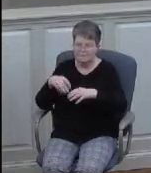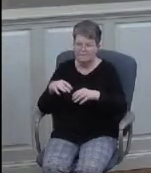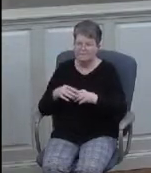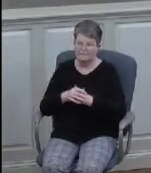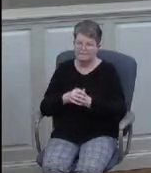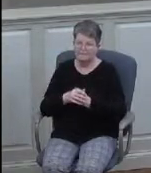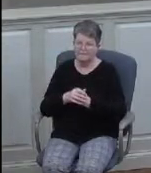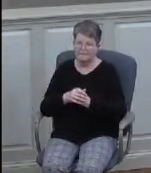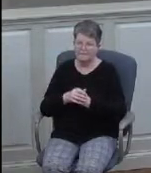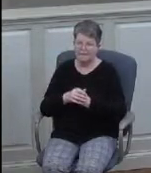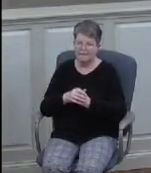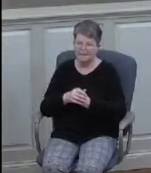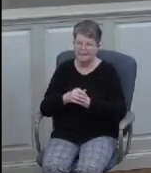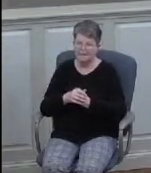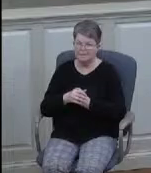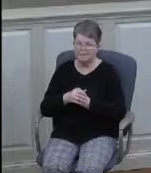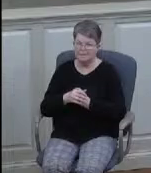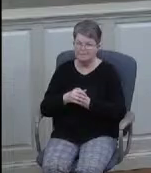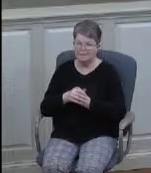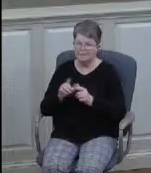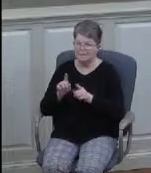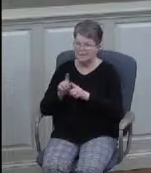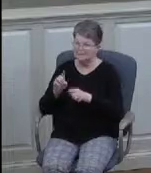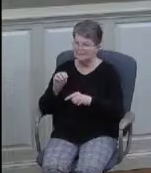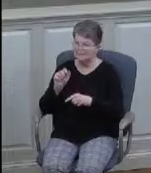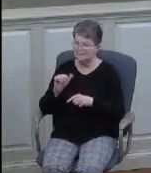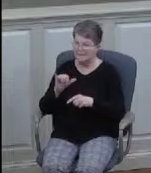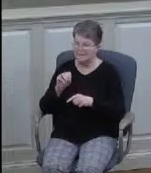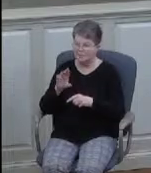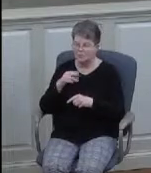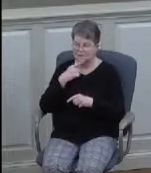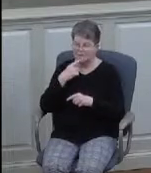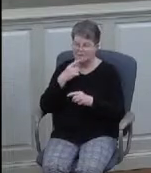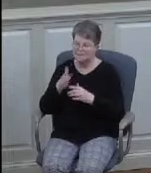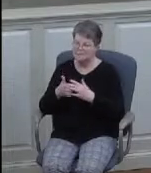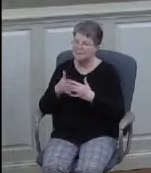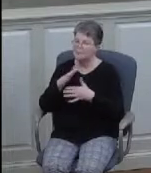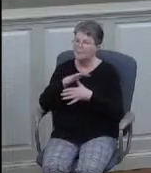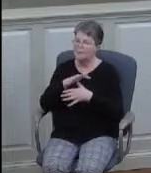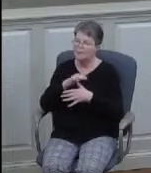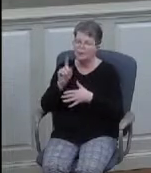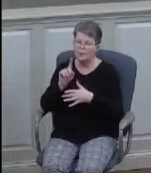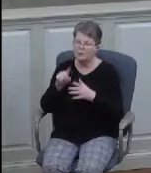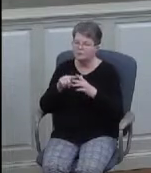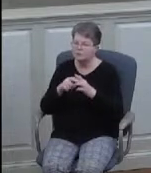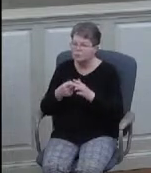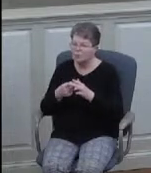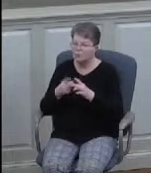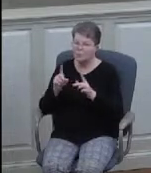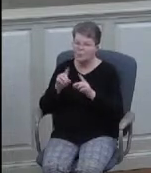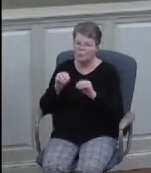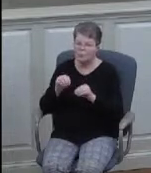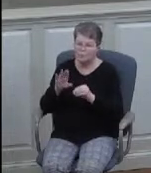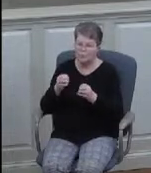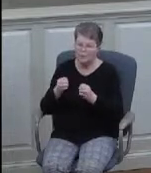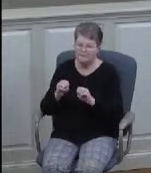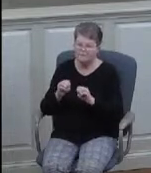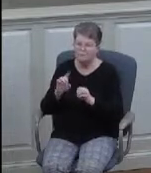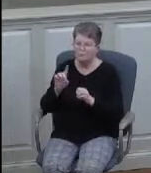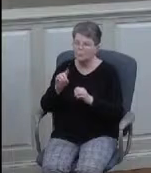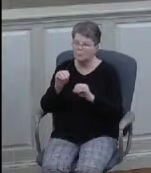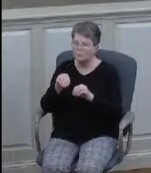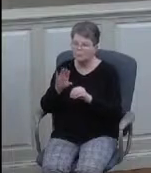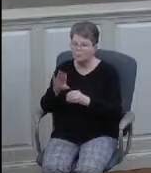you know, as the mayor has said, you know, it's kind of a priorities game. Where do you start, where do you put your efforts and your money? And